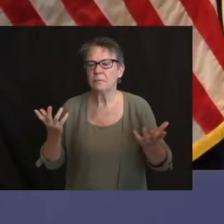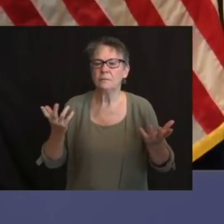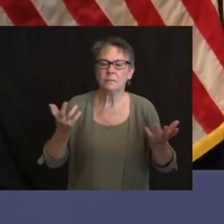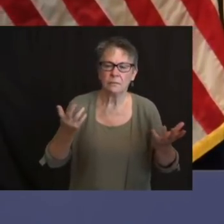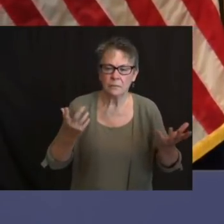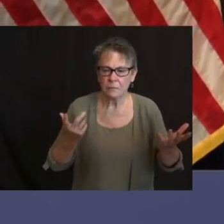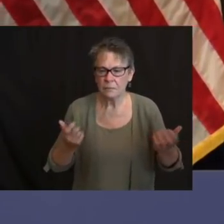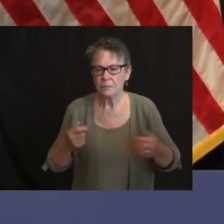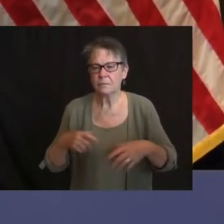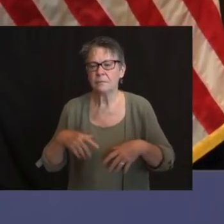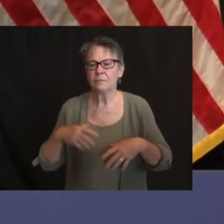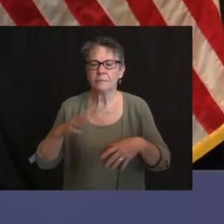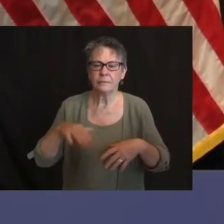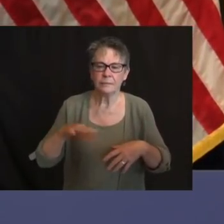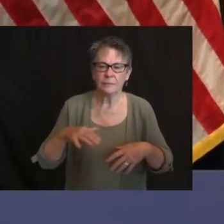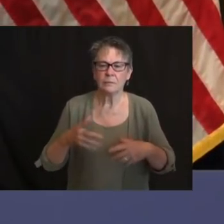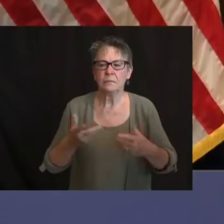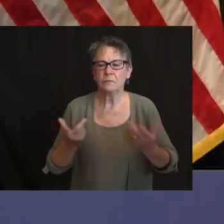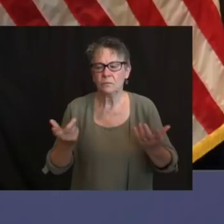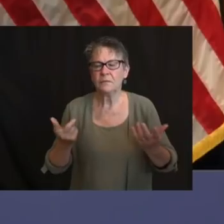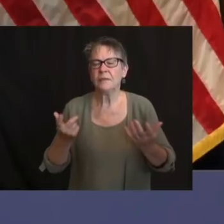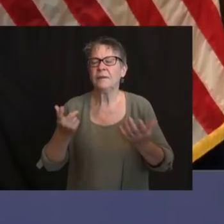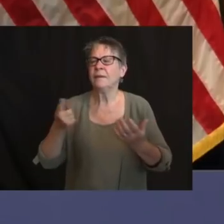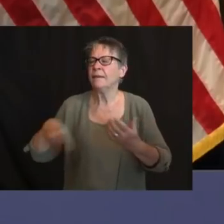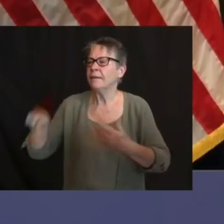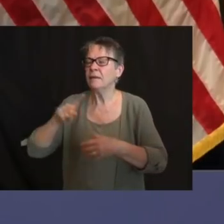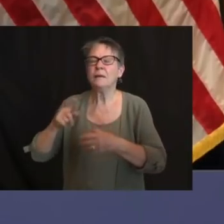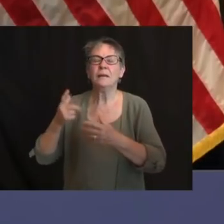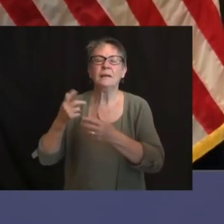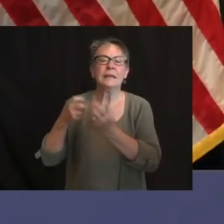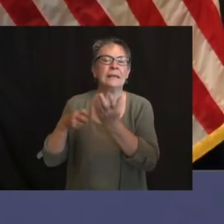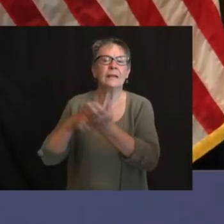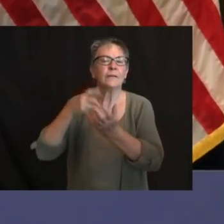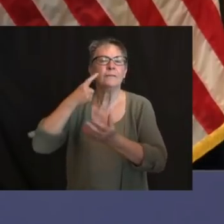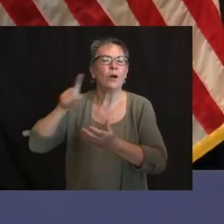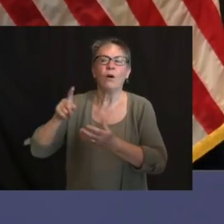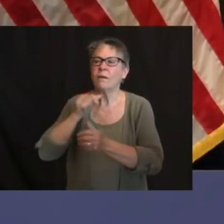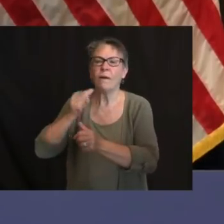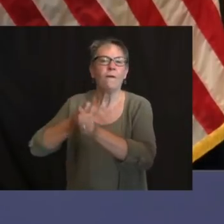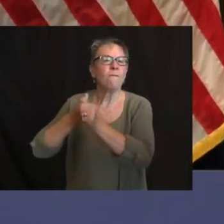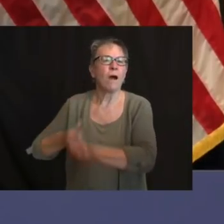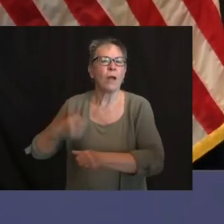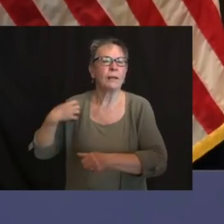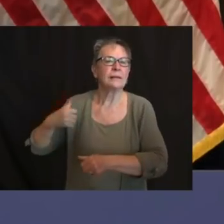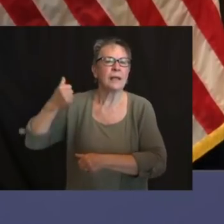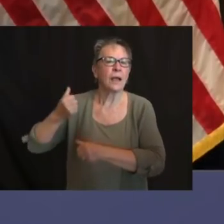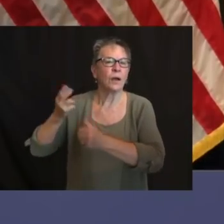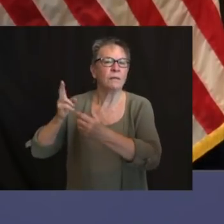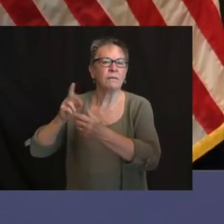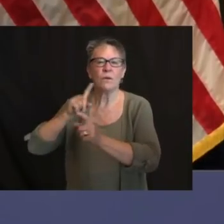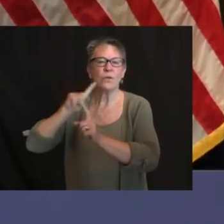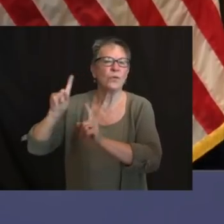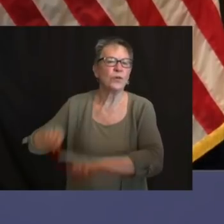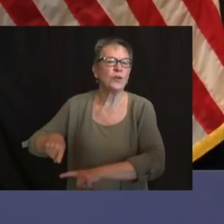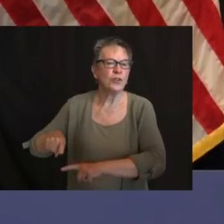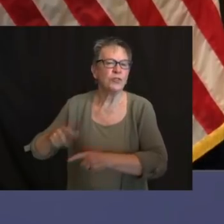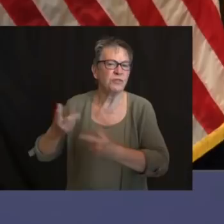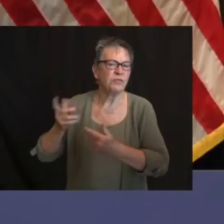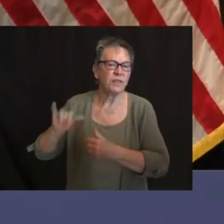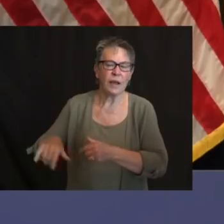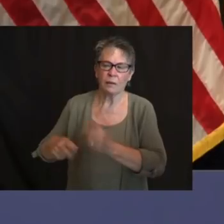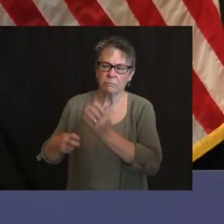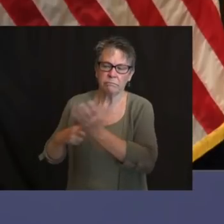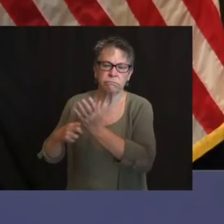I don't normally do that, but I'm taking a drink before I mask up here. Thank you all. I will mask up. Thank you, folks.